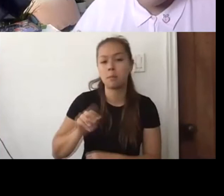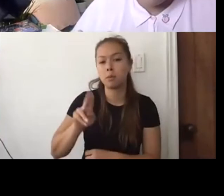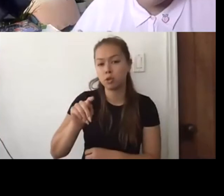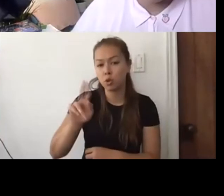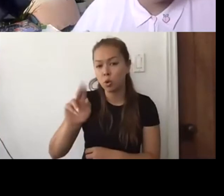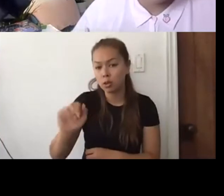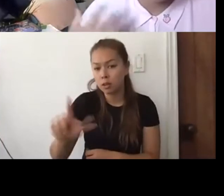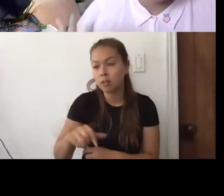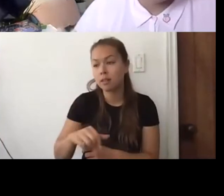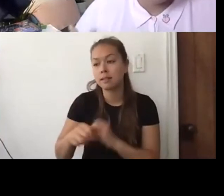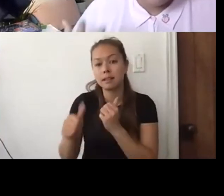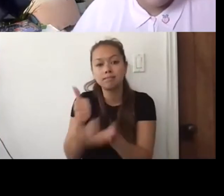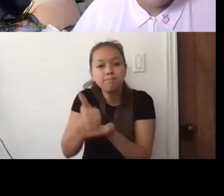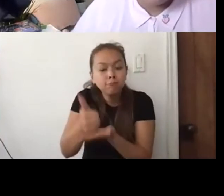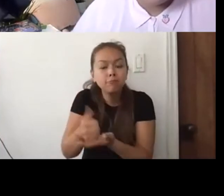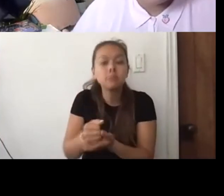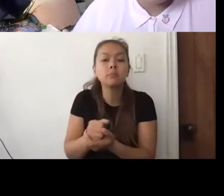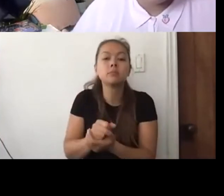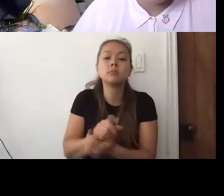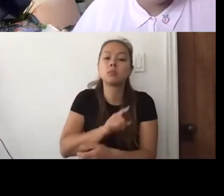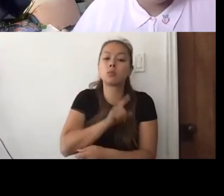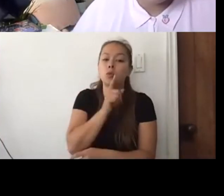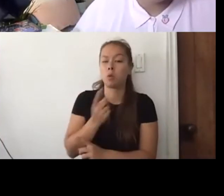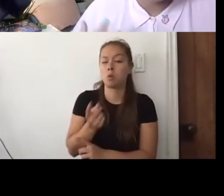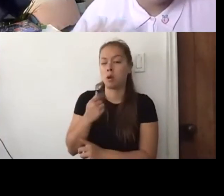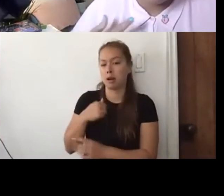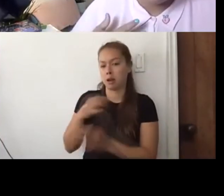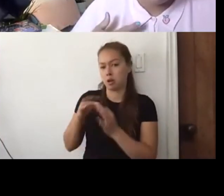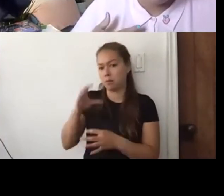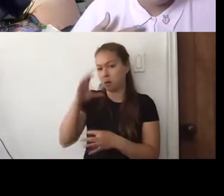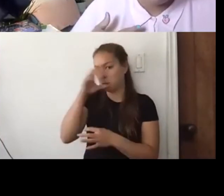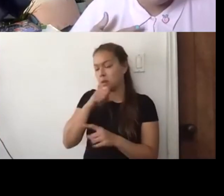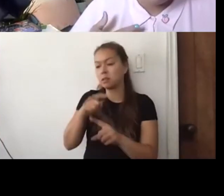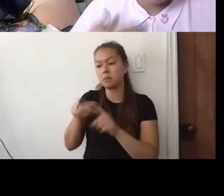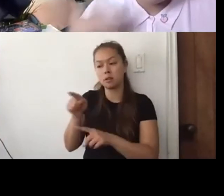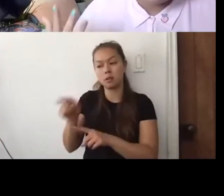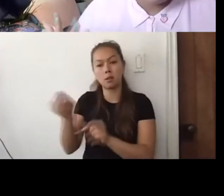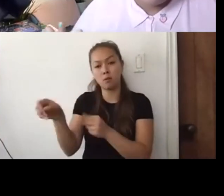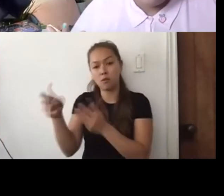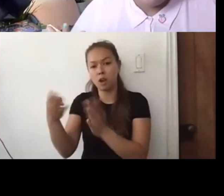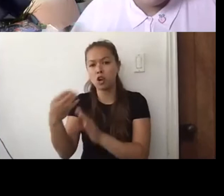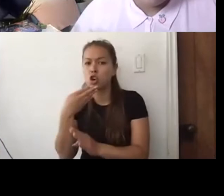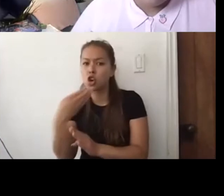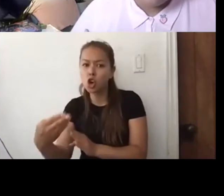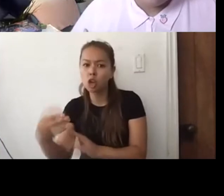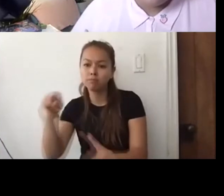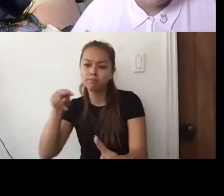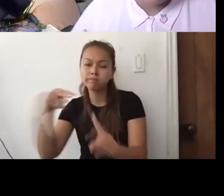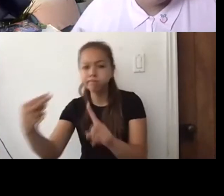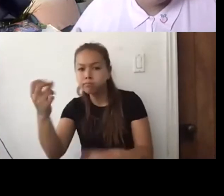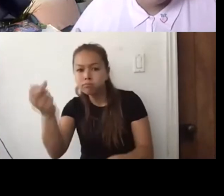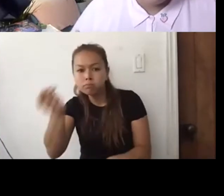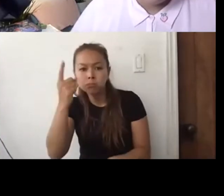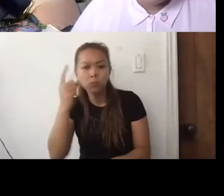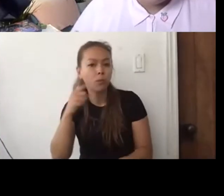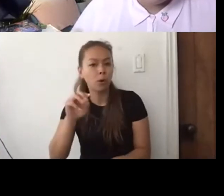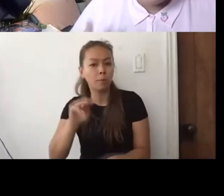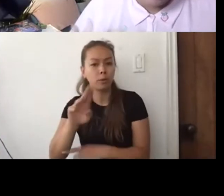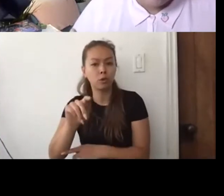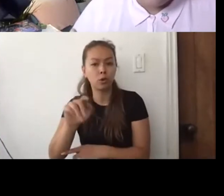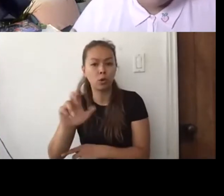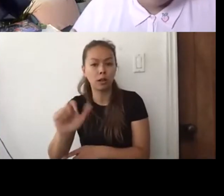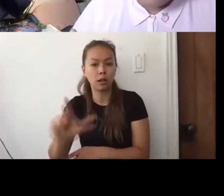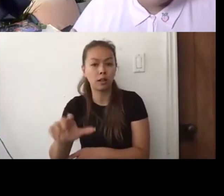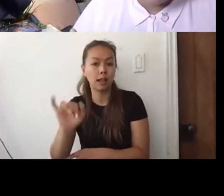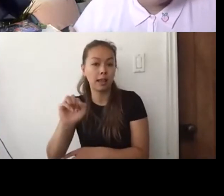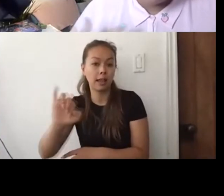accessible understanding of mutual aid, but essentially where we understand that in the societies that we're in right now, they're